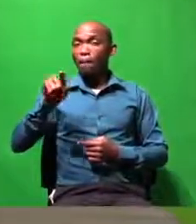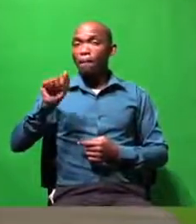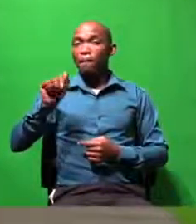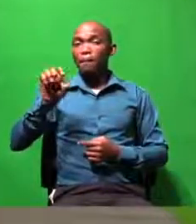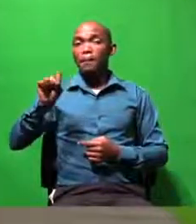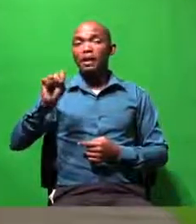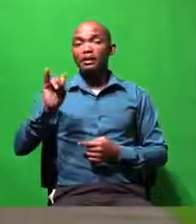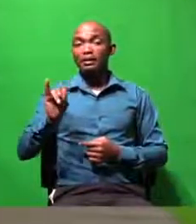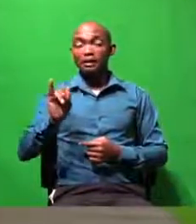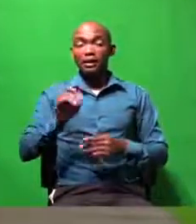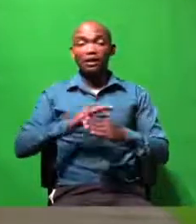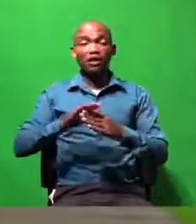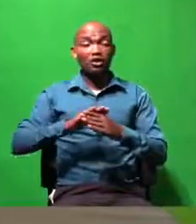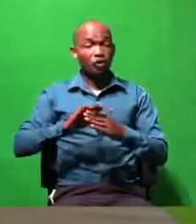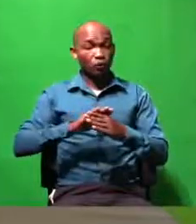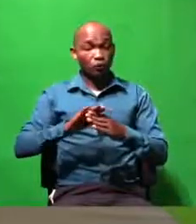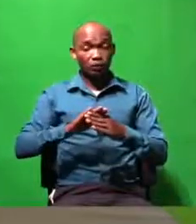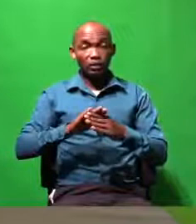or we can say can use